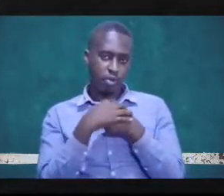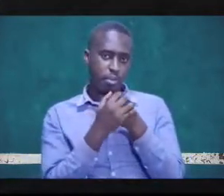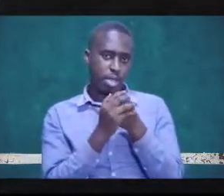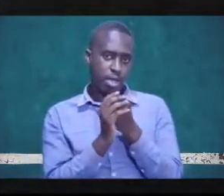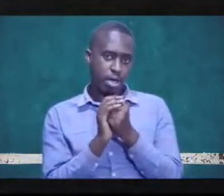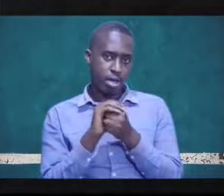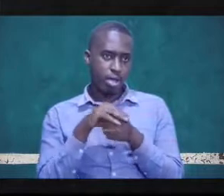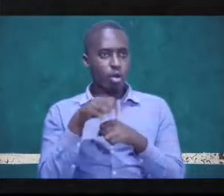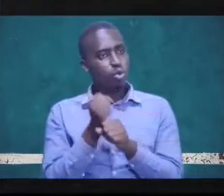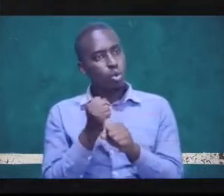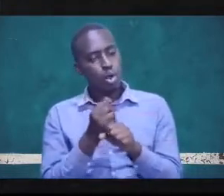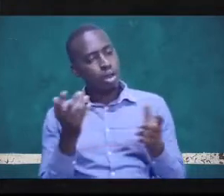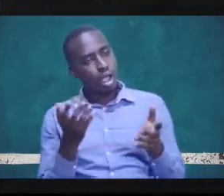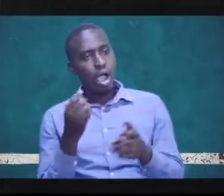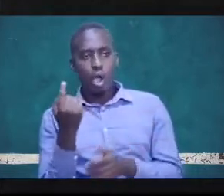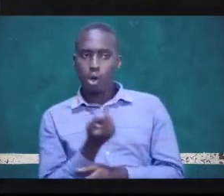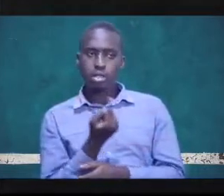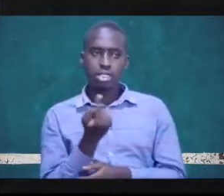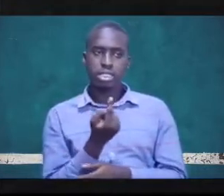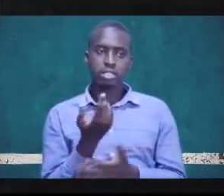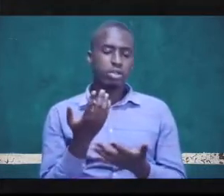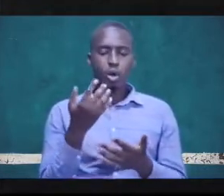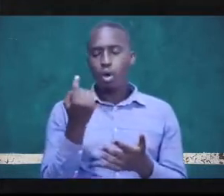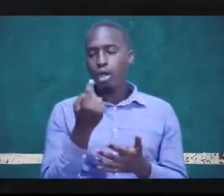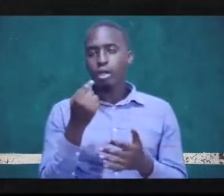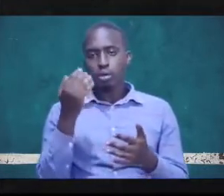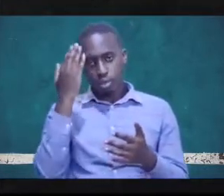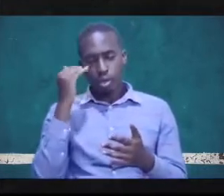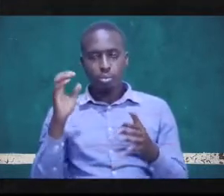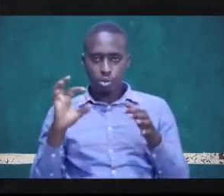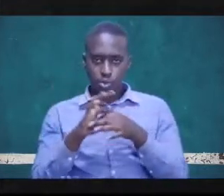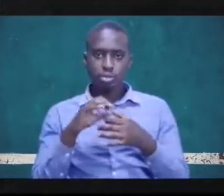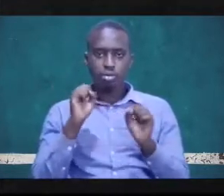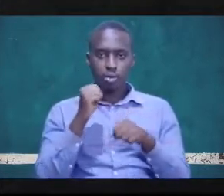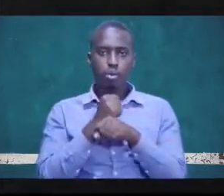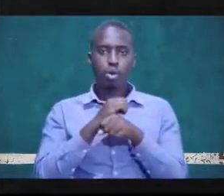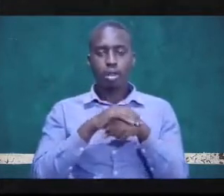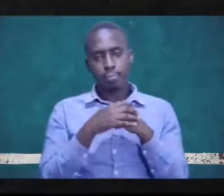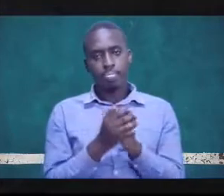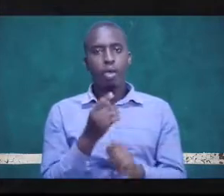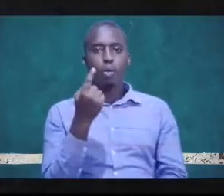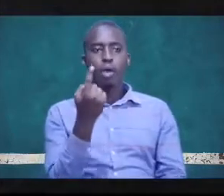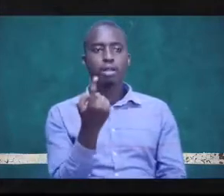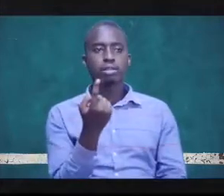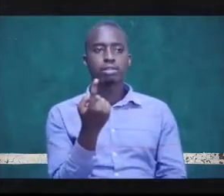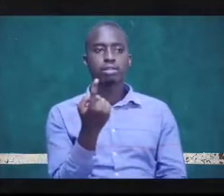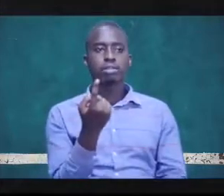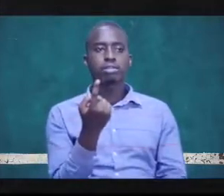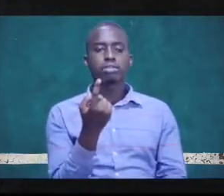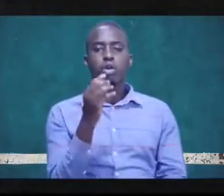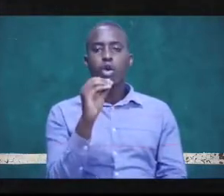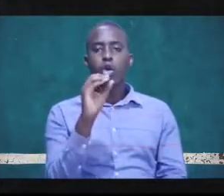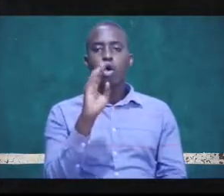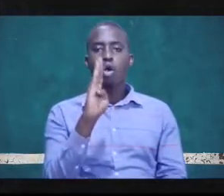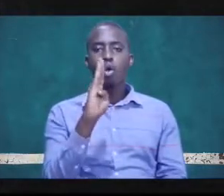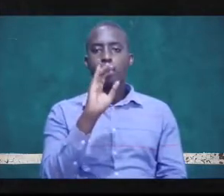form only just one one